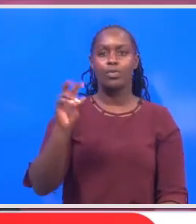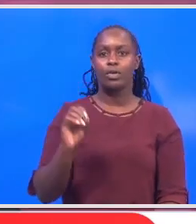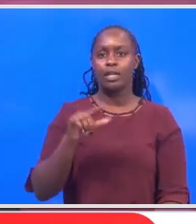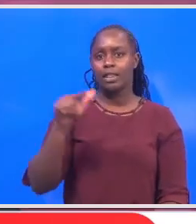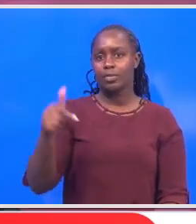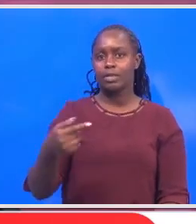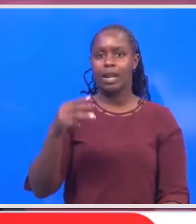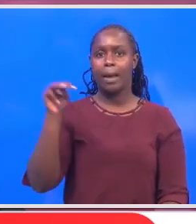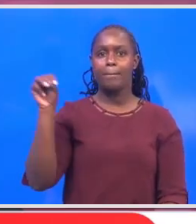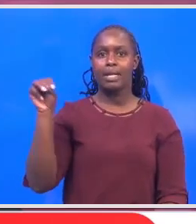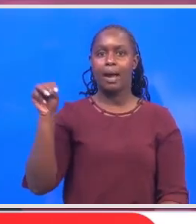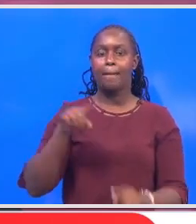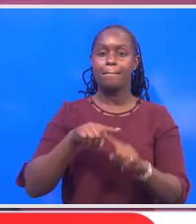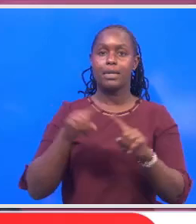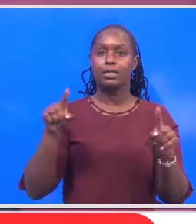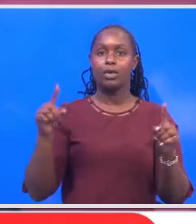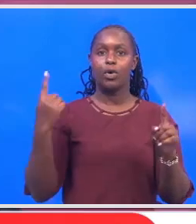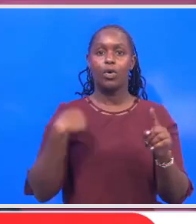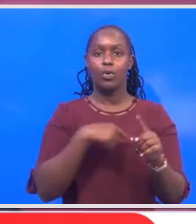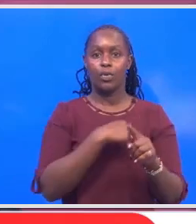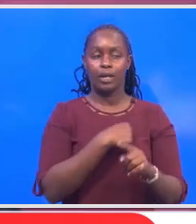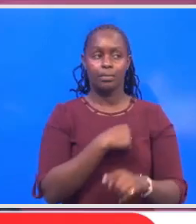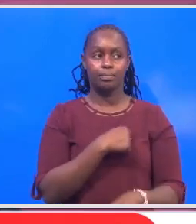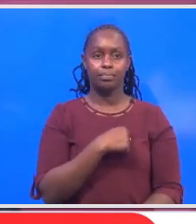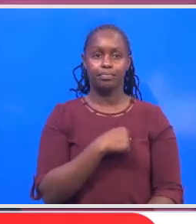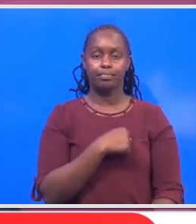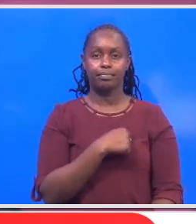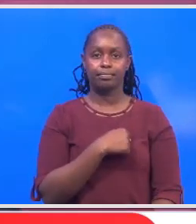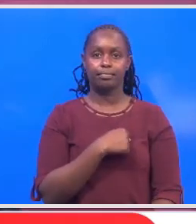120,000 meters, right. But we are going to